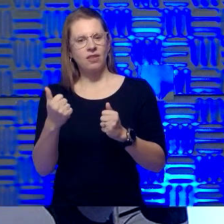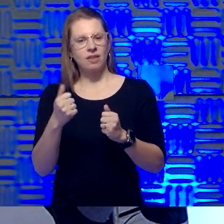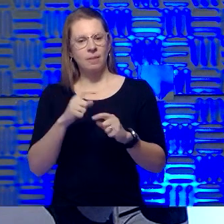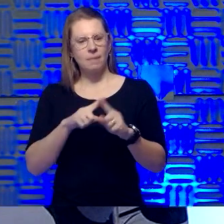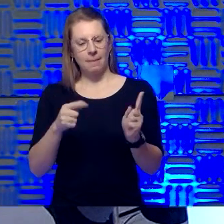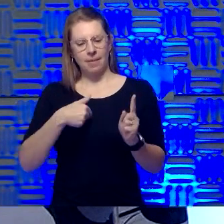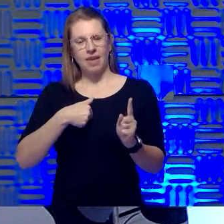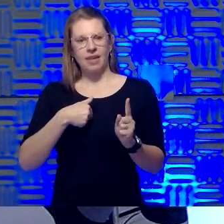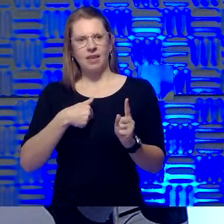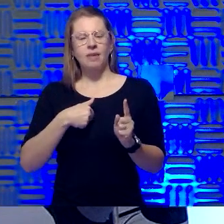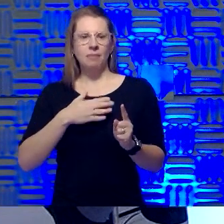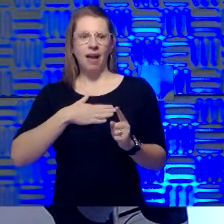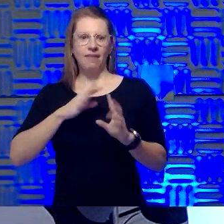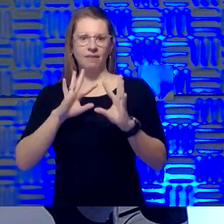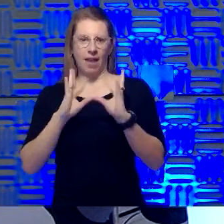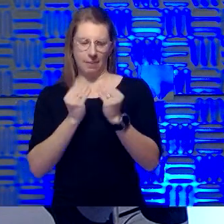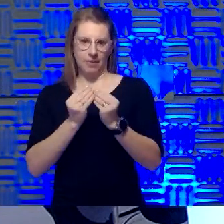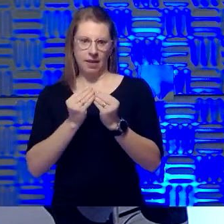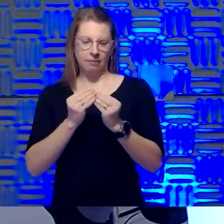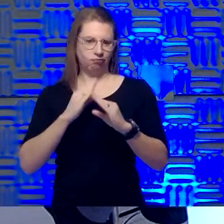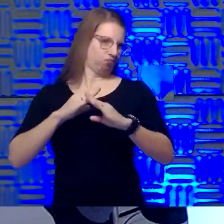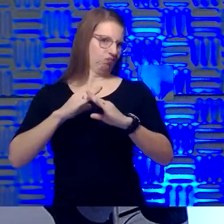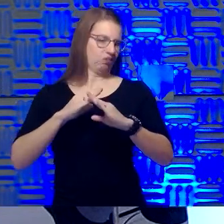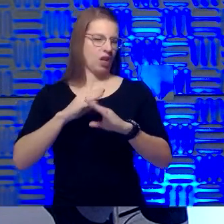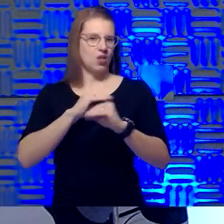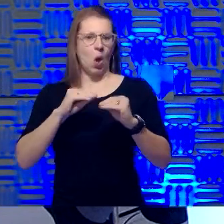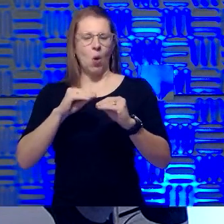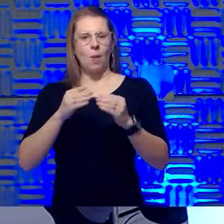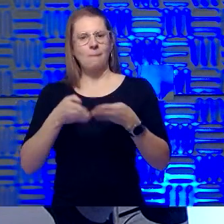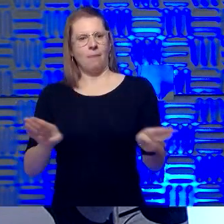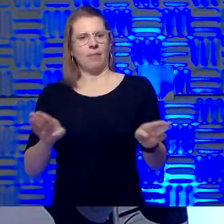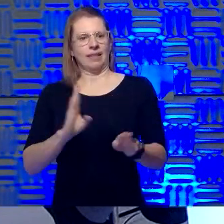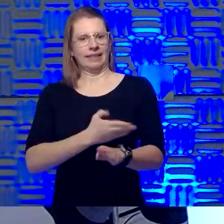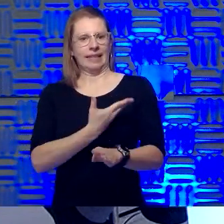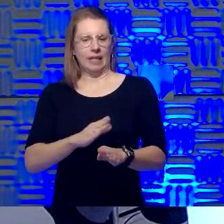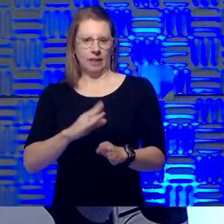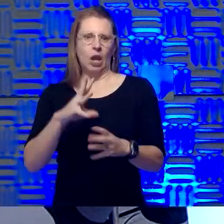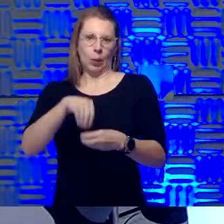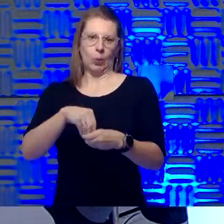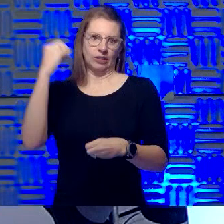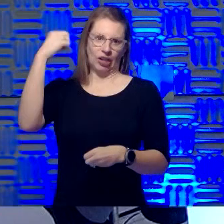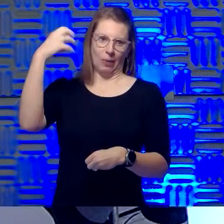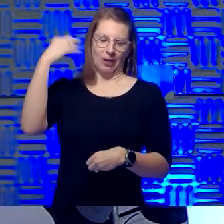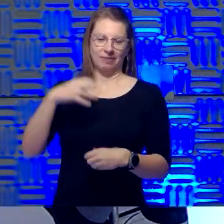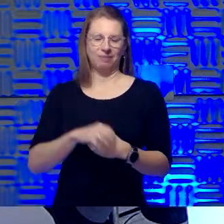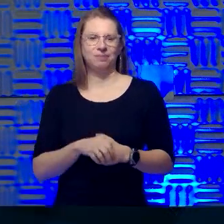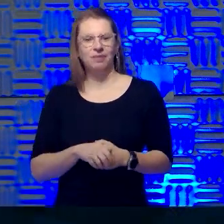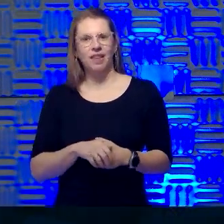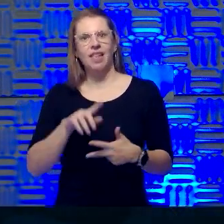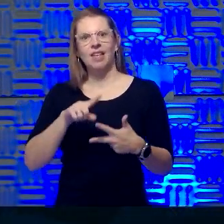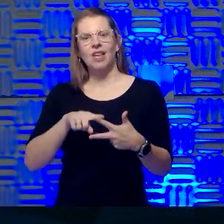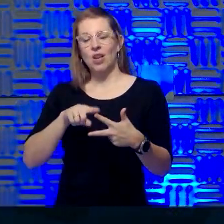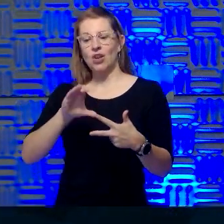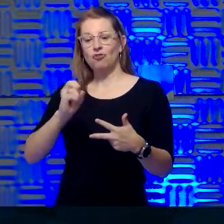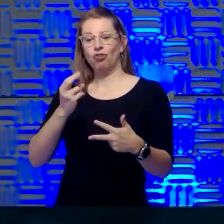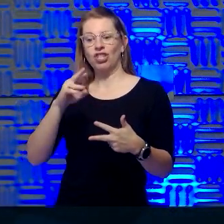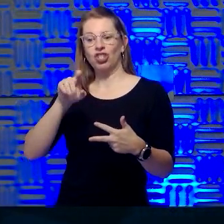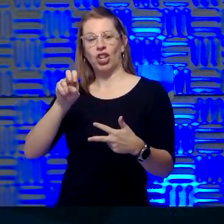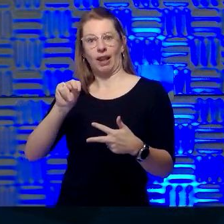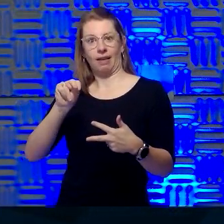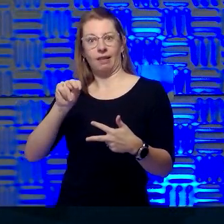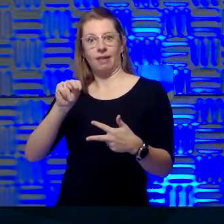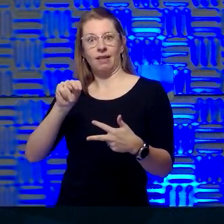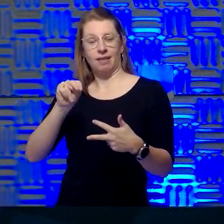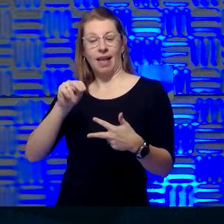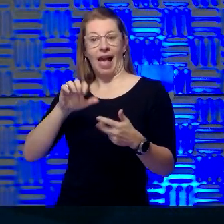public singing by my family, and that includes showers. Christian Whittington, how are things in Pawnee Valley? Things